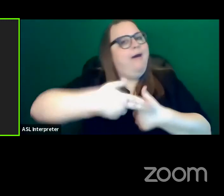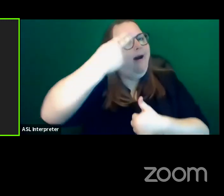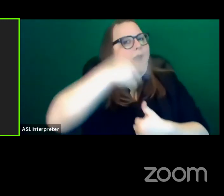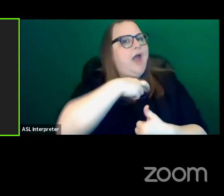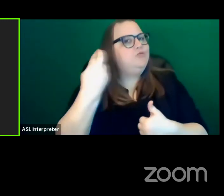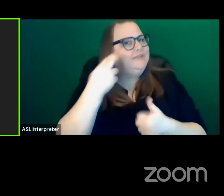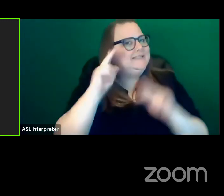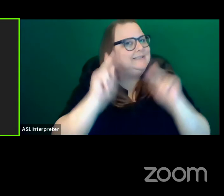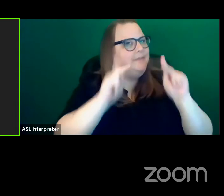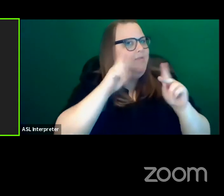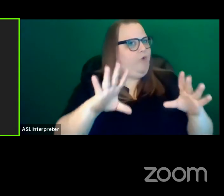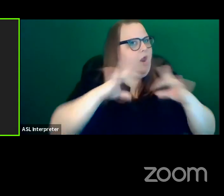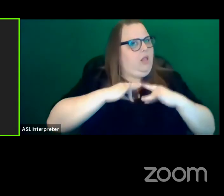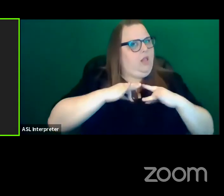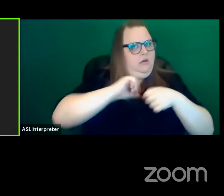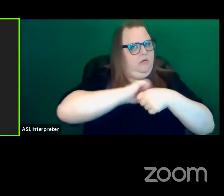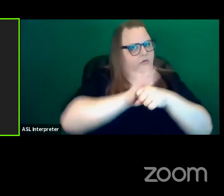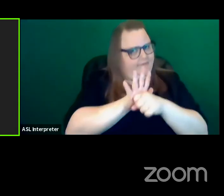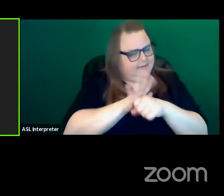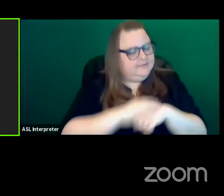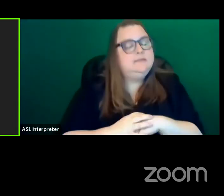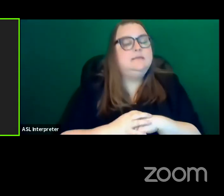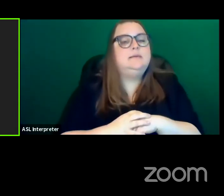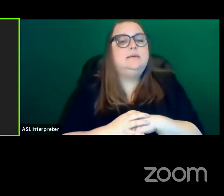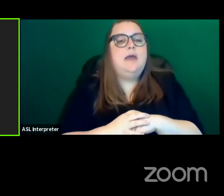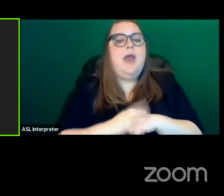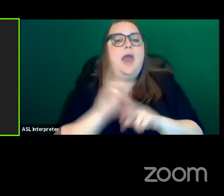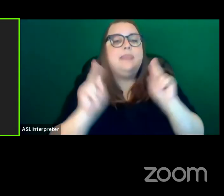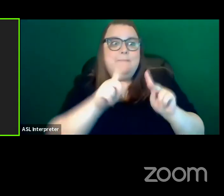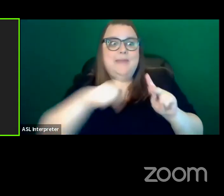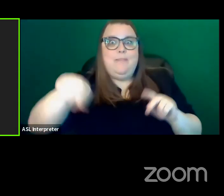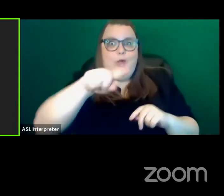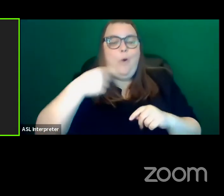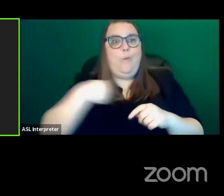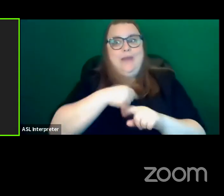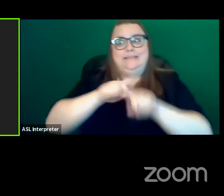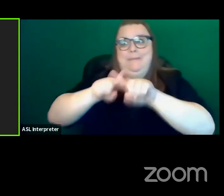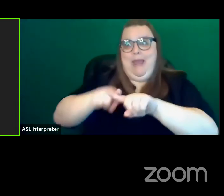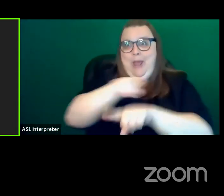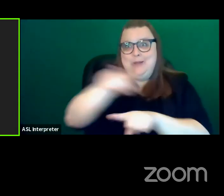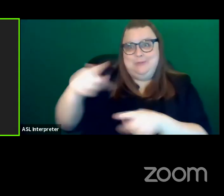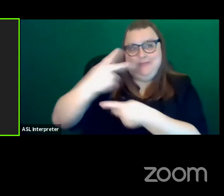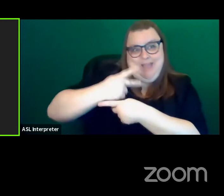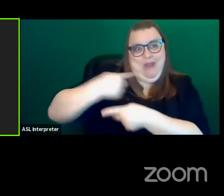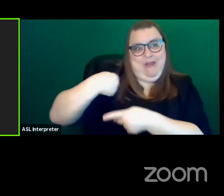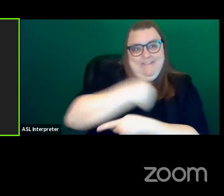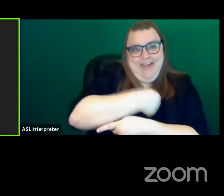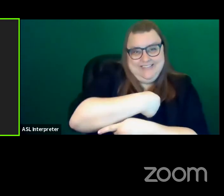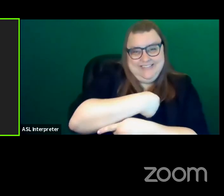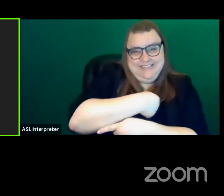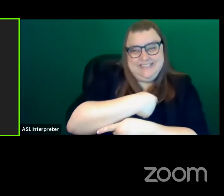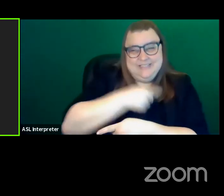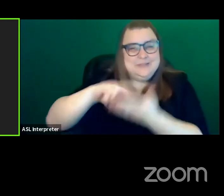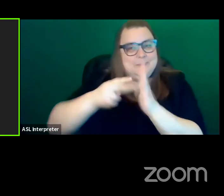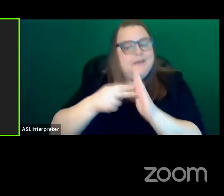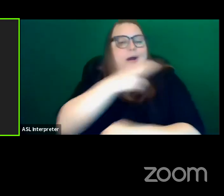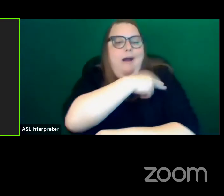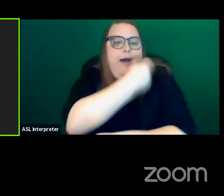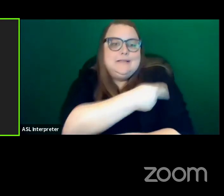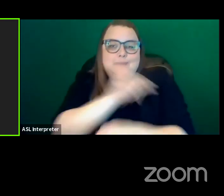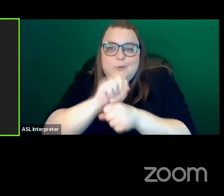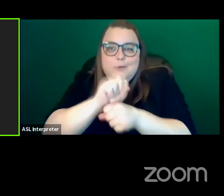contracting COVID-19 and those who we are all depending on to take care of us, our critical infrastructure workforce in hospitals